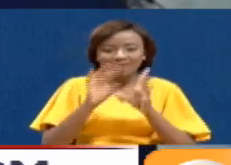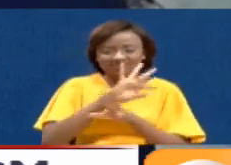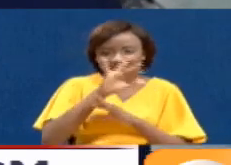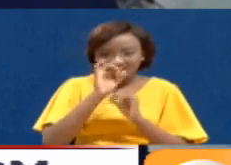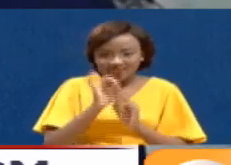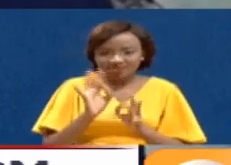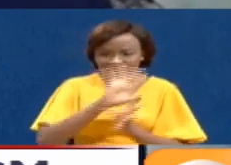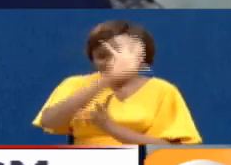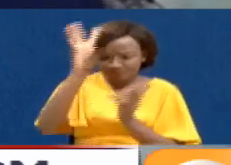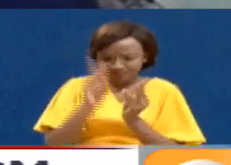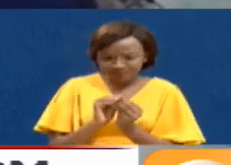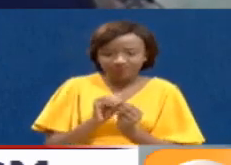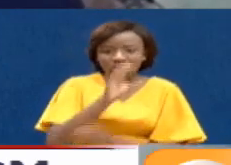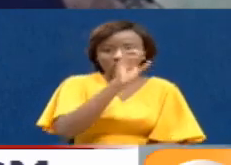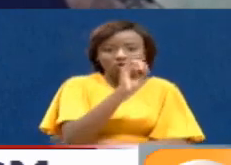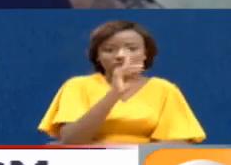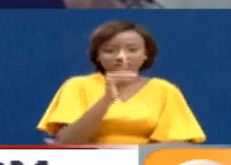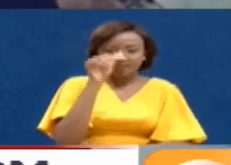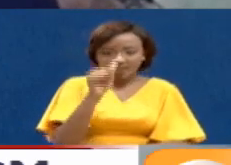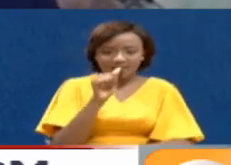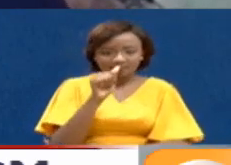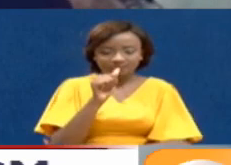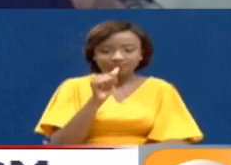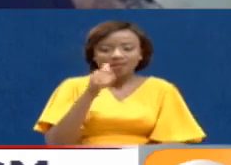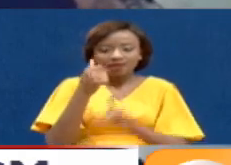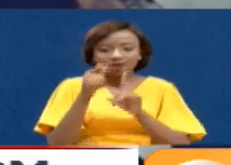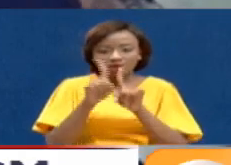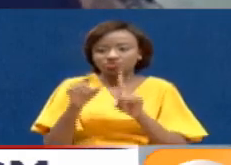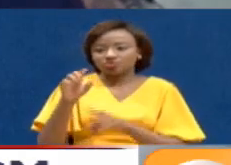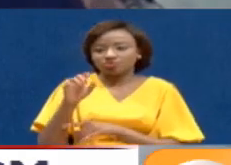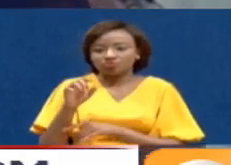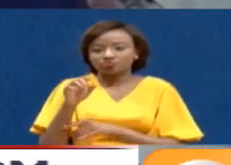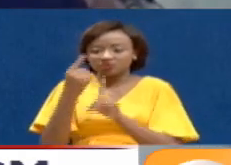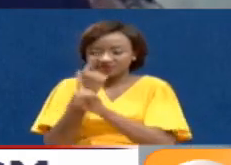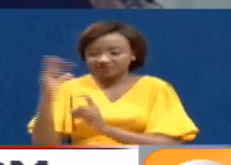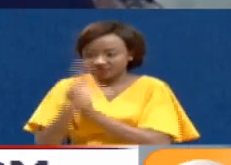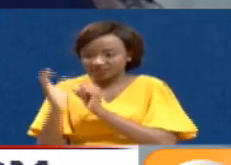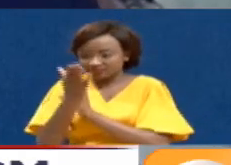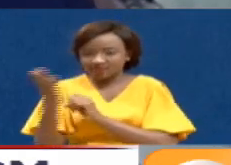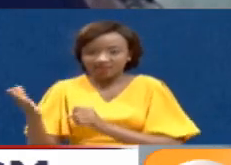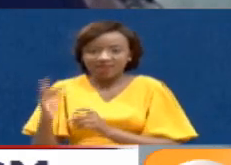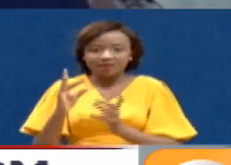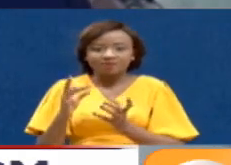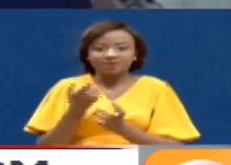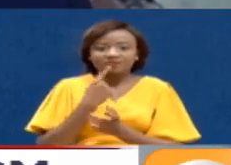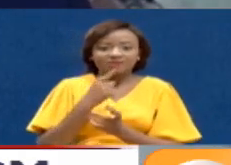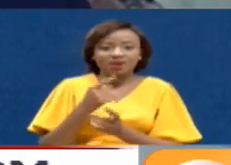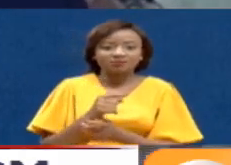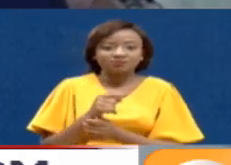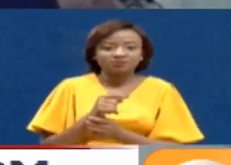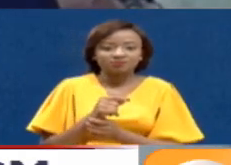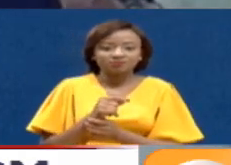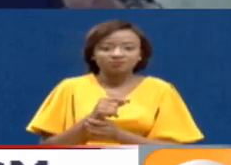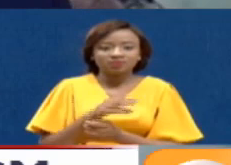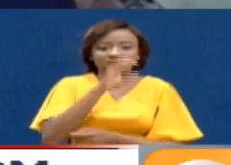ODA pledges that developed countries, OECD countries, will give 0.7% of the GNU,